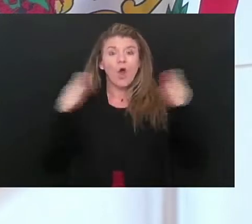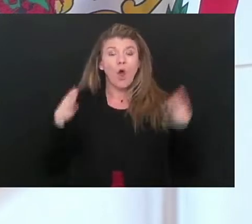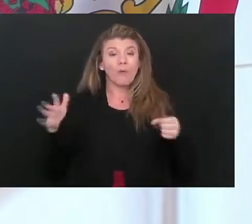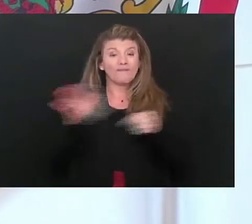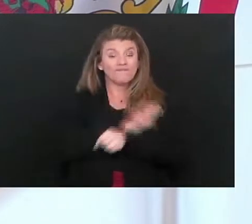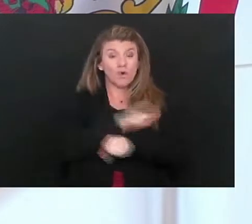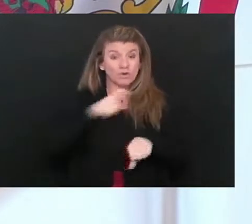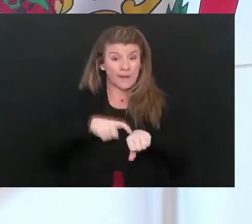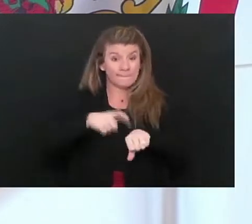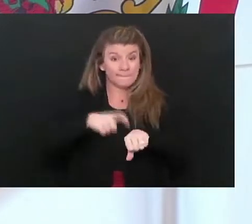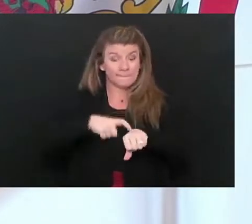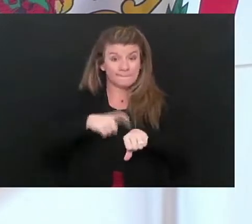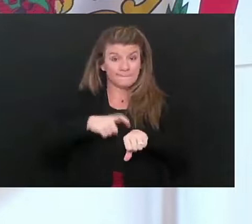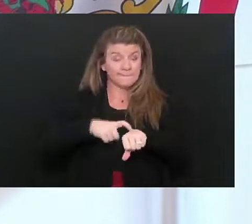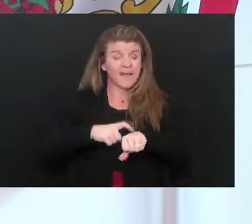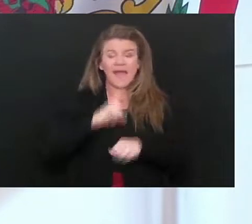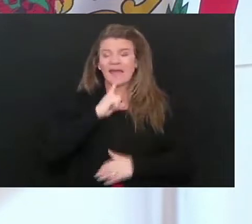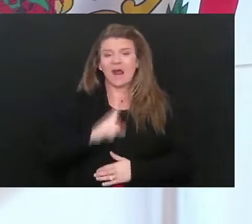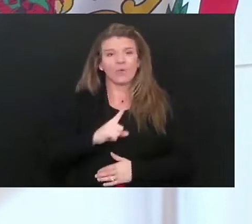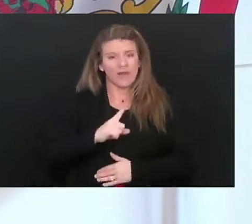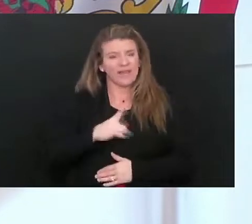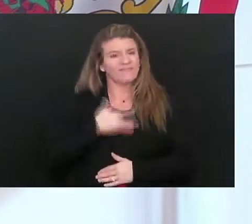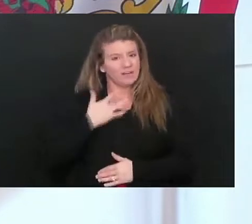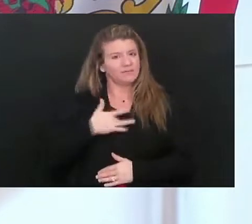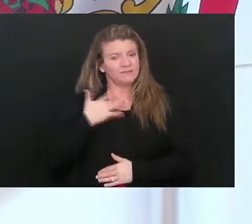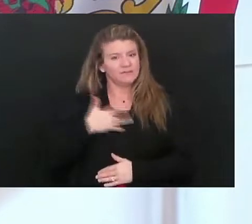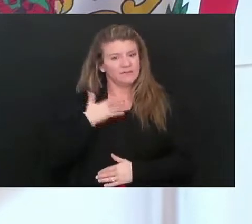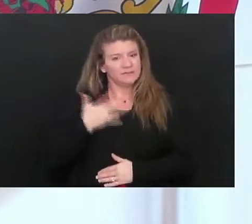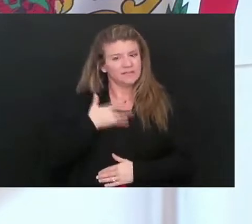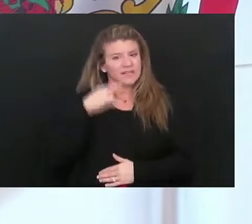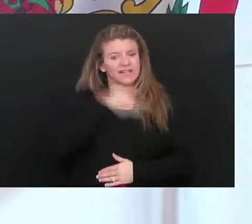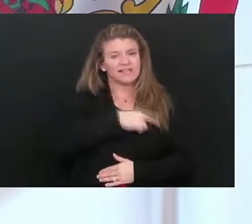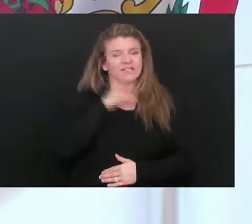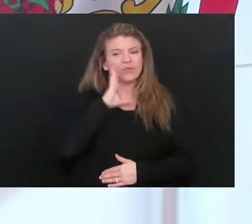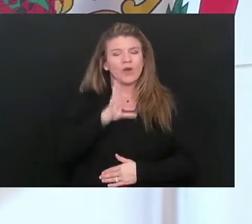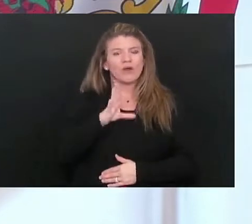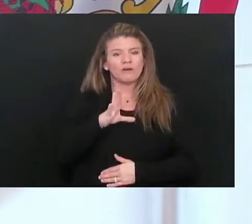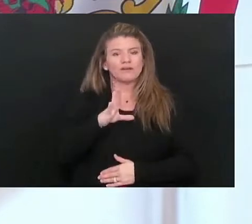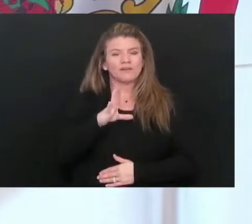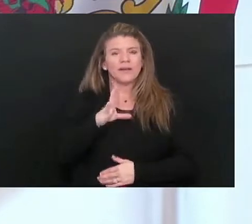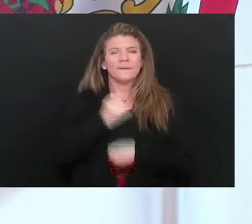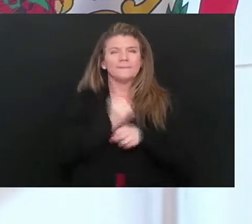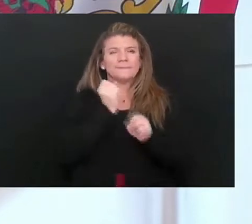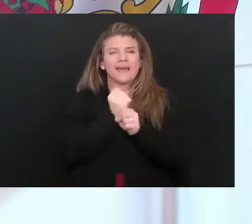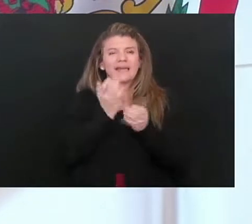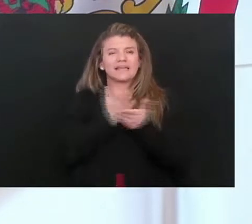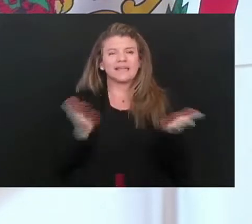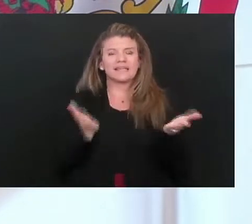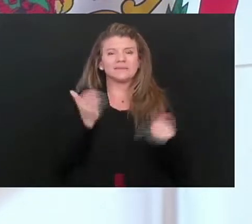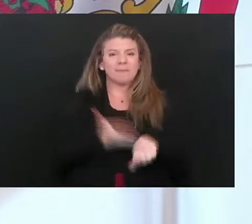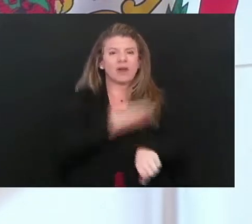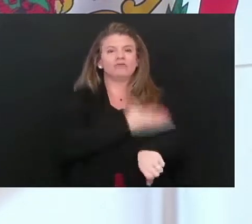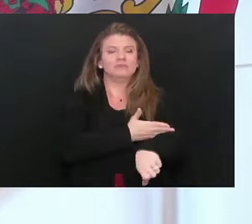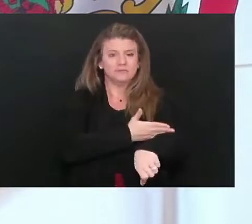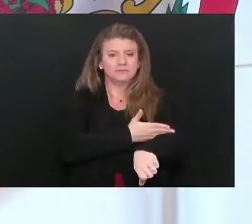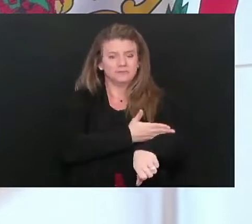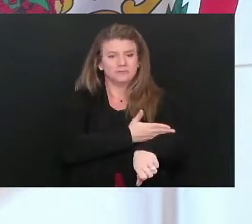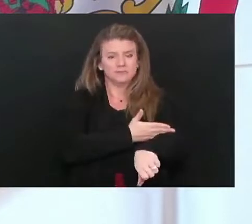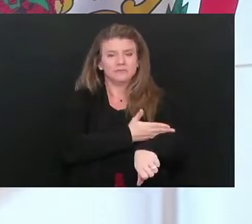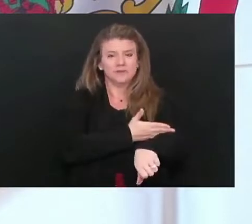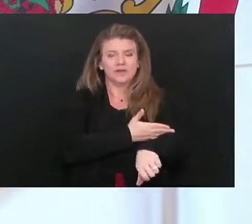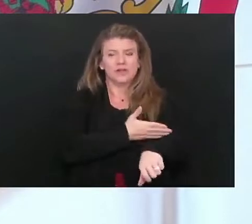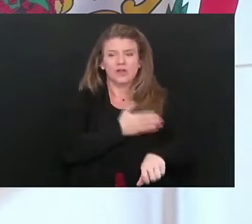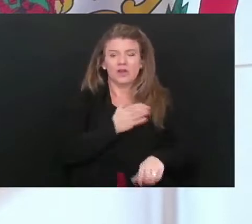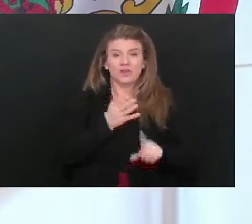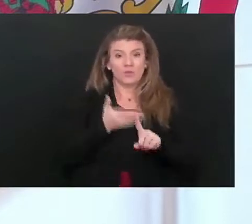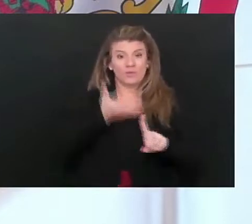and I really think that it's going to only make things better for a void that we